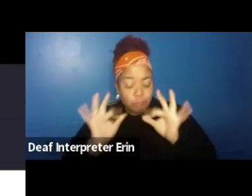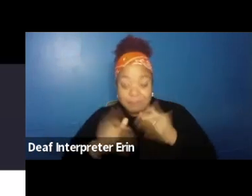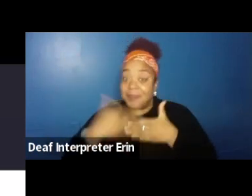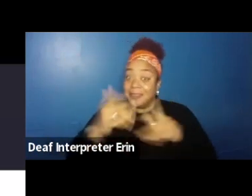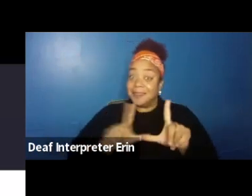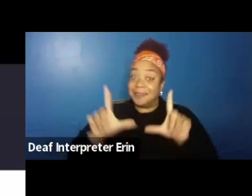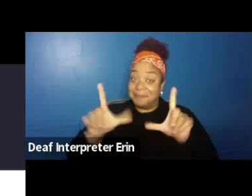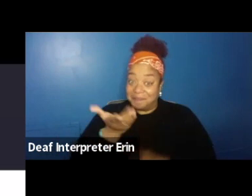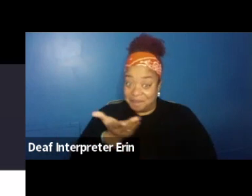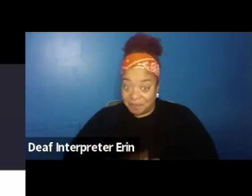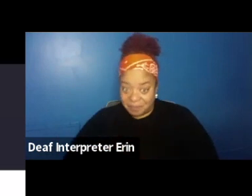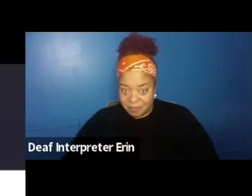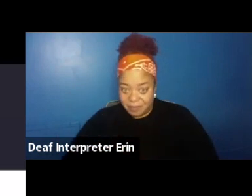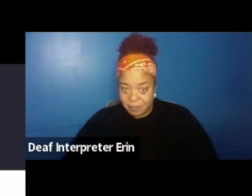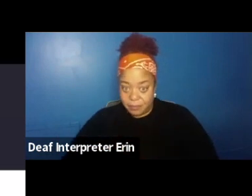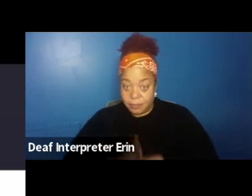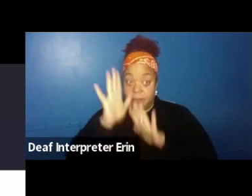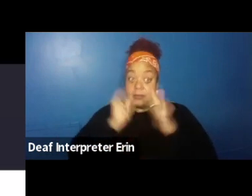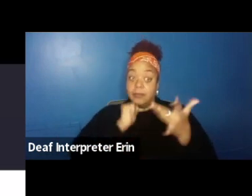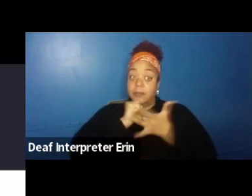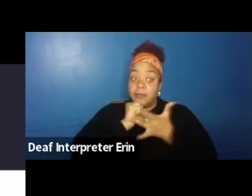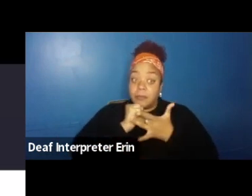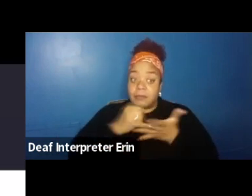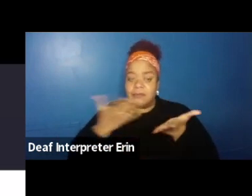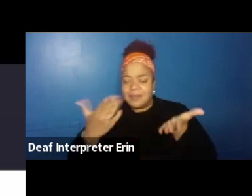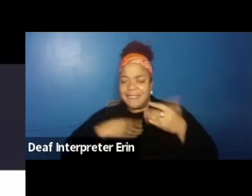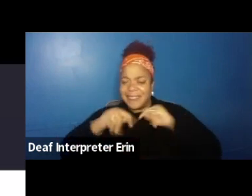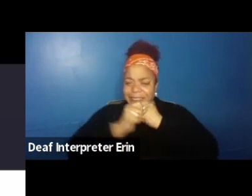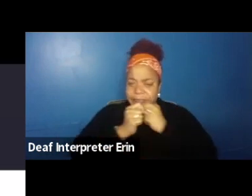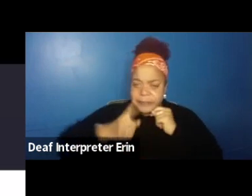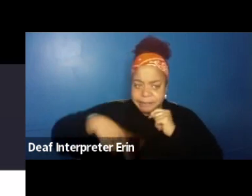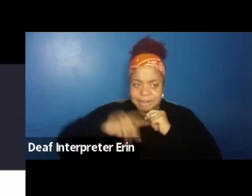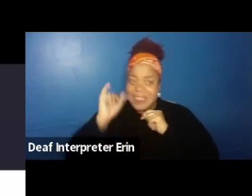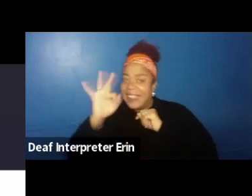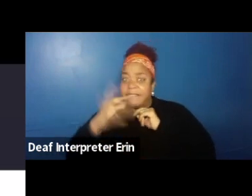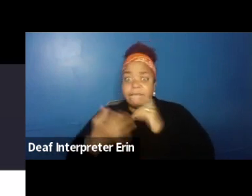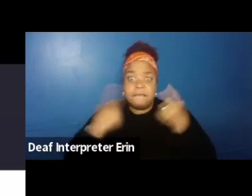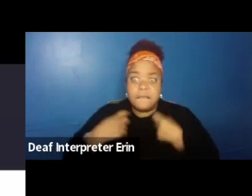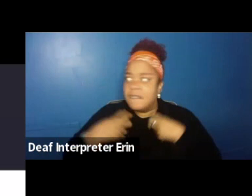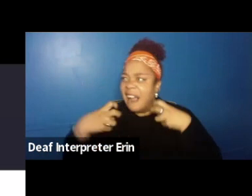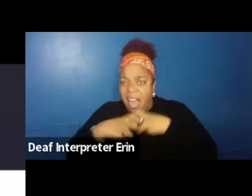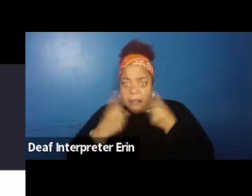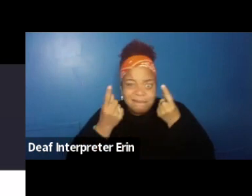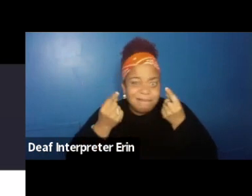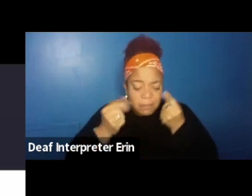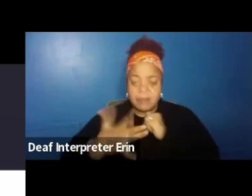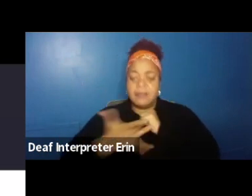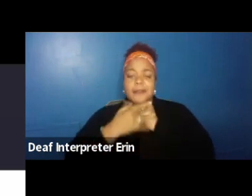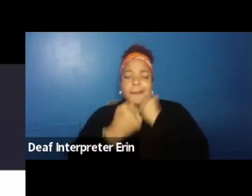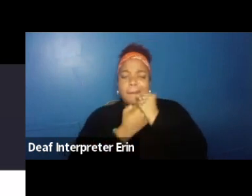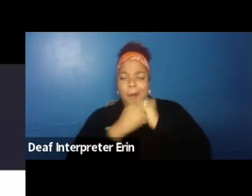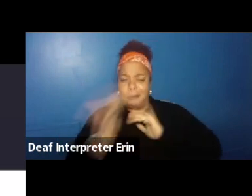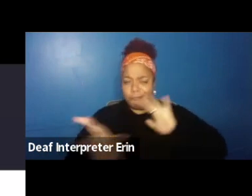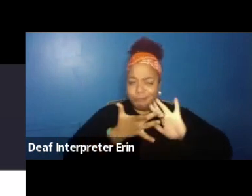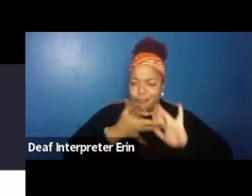On tech, we have a team on tech support. So if you have any questions, Sun is there in the chat. You can reach out to them. We are also, as you can